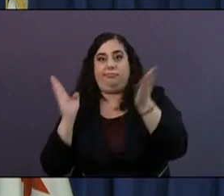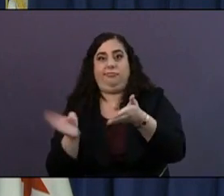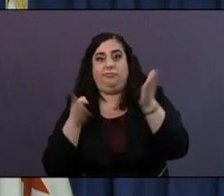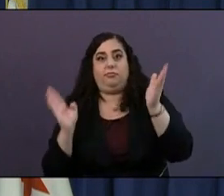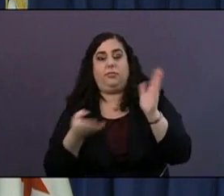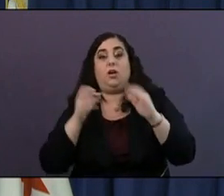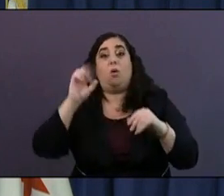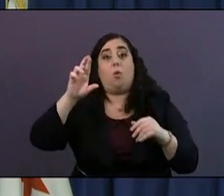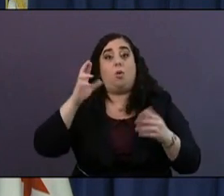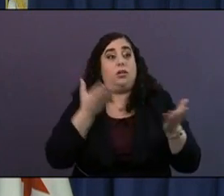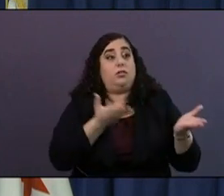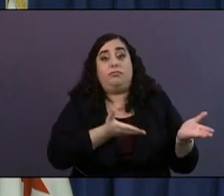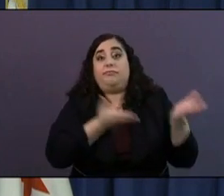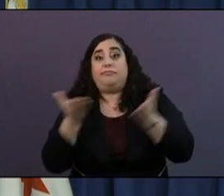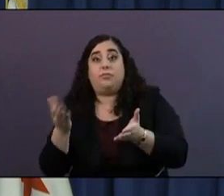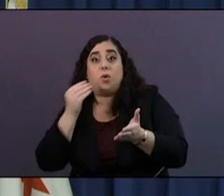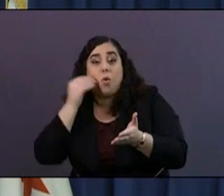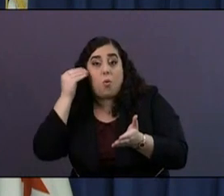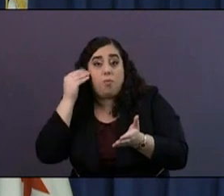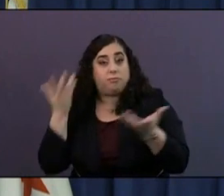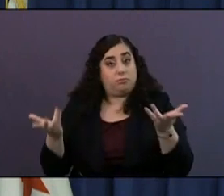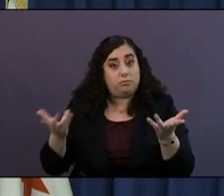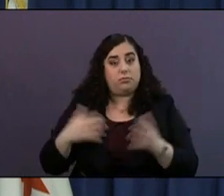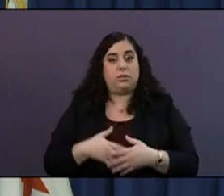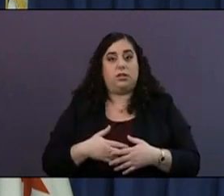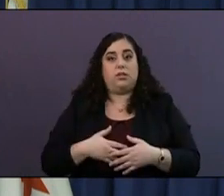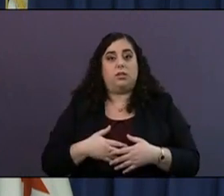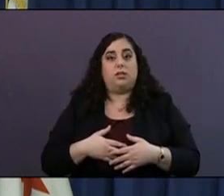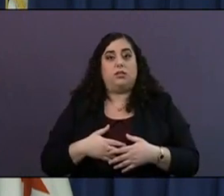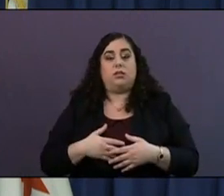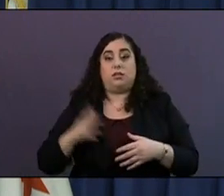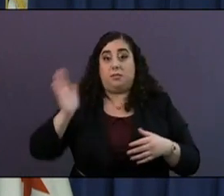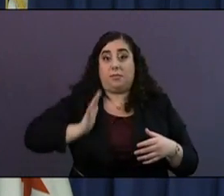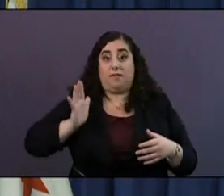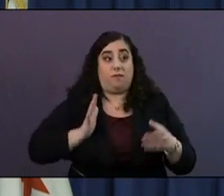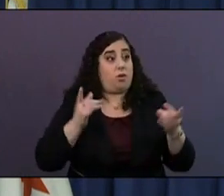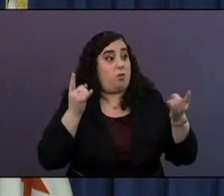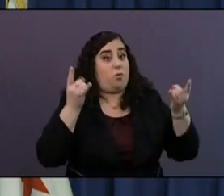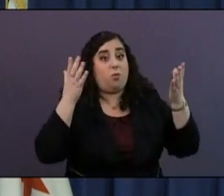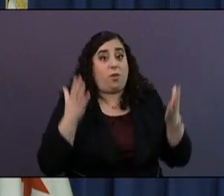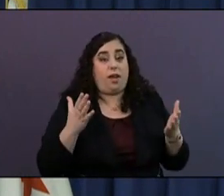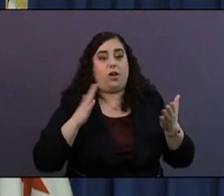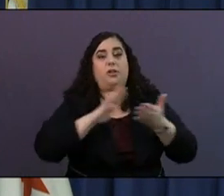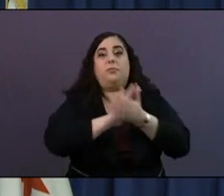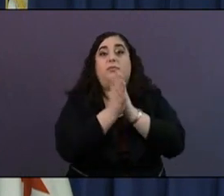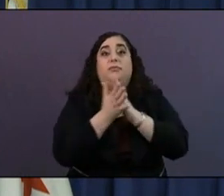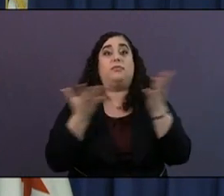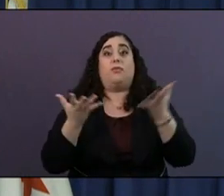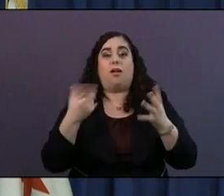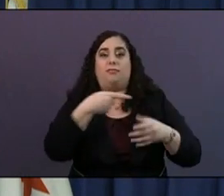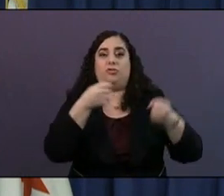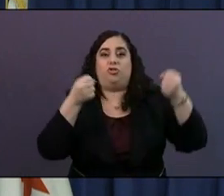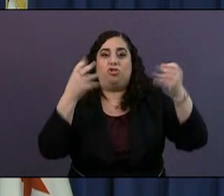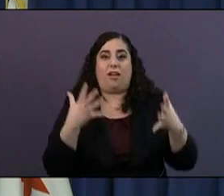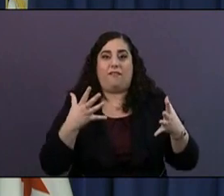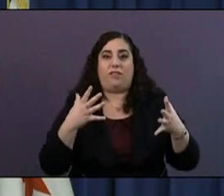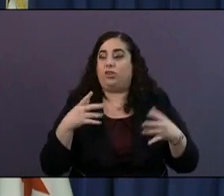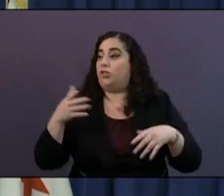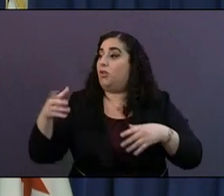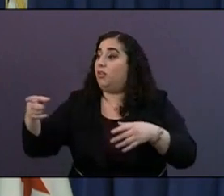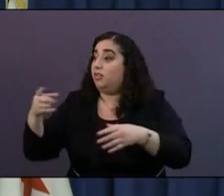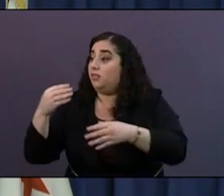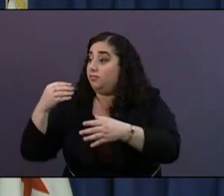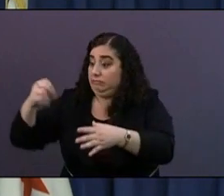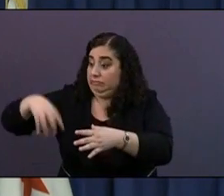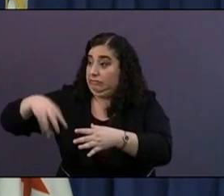turned servers and bartenders into delivery drivers in order to keep everyone employed. The owners, Brian